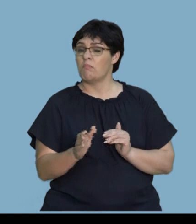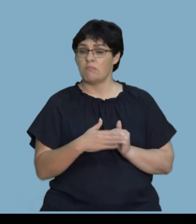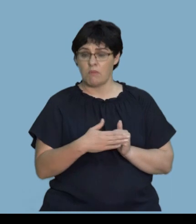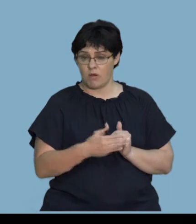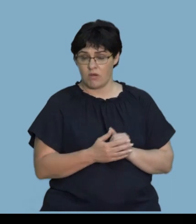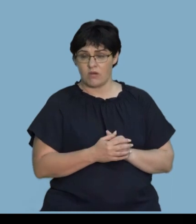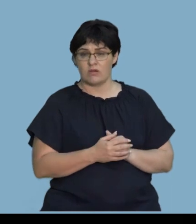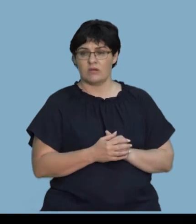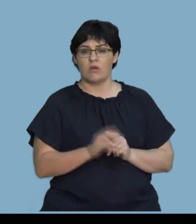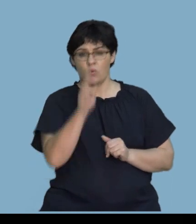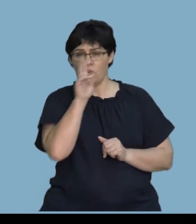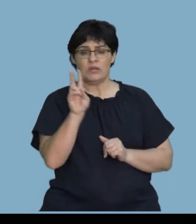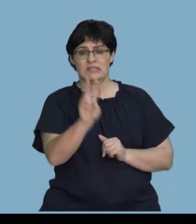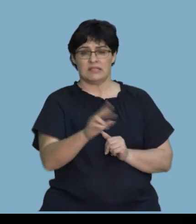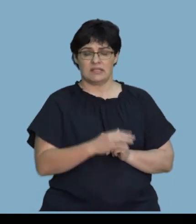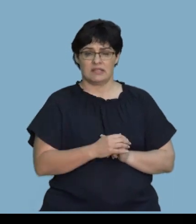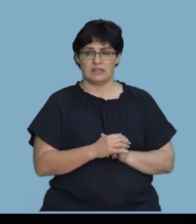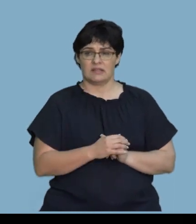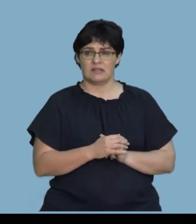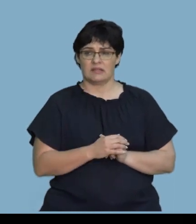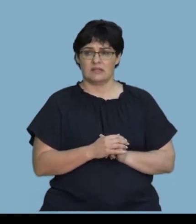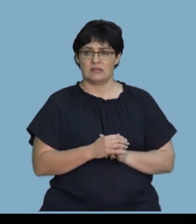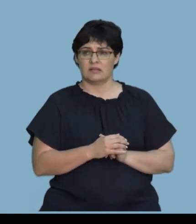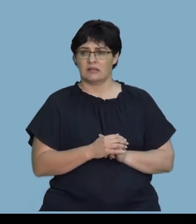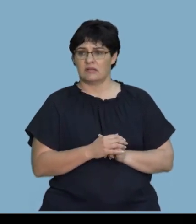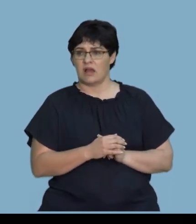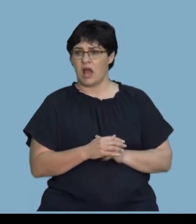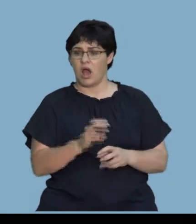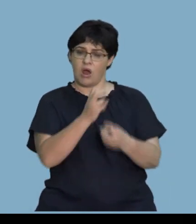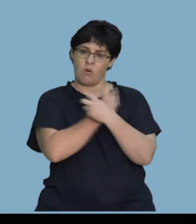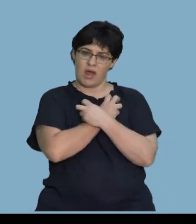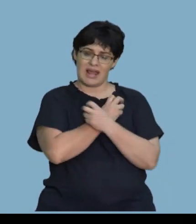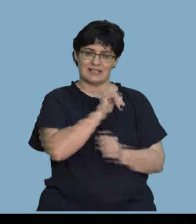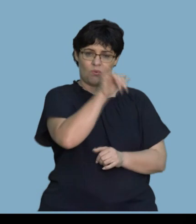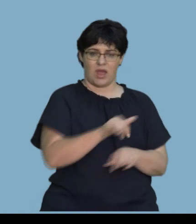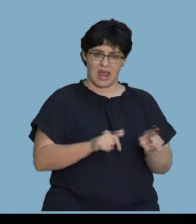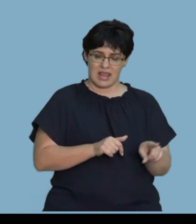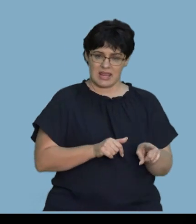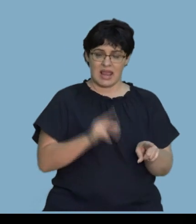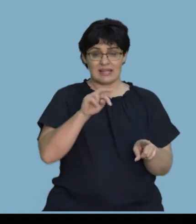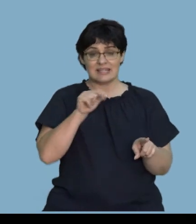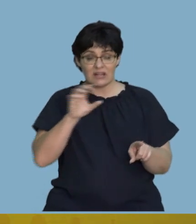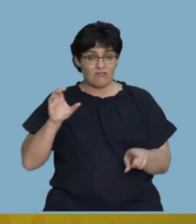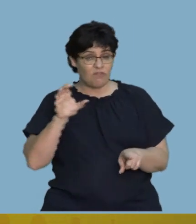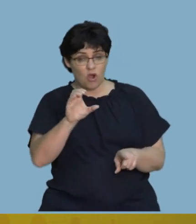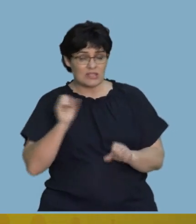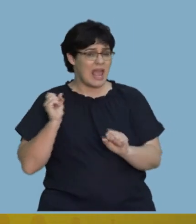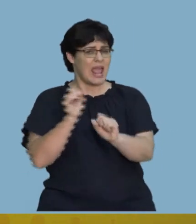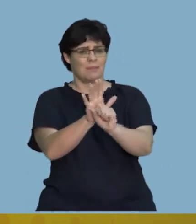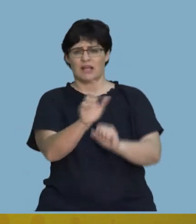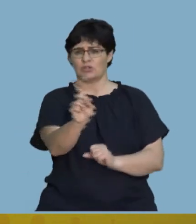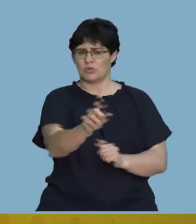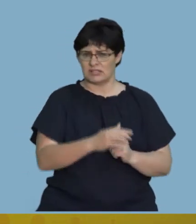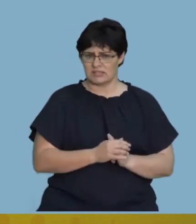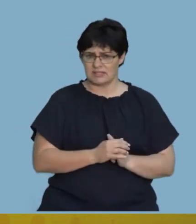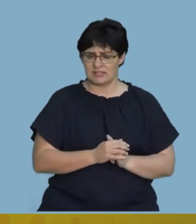saying that the sphere Y comes to rest and the net force is 0, the implication of that is we are able to also